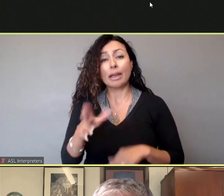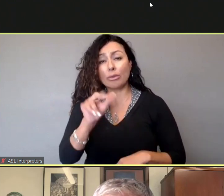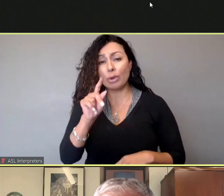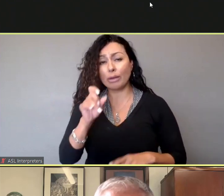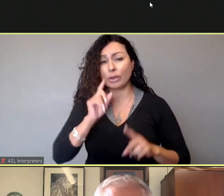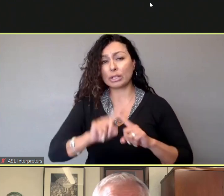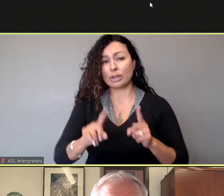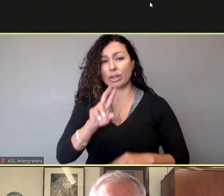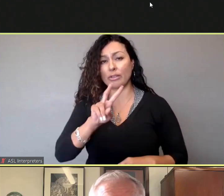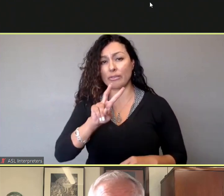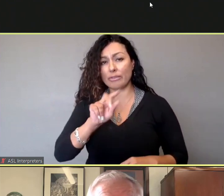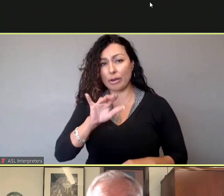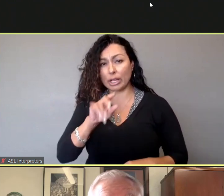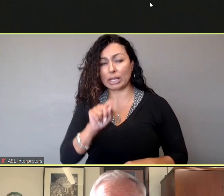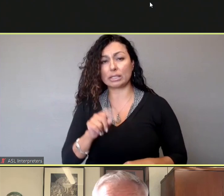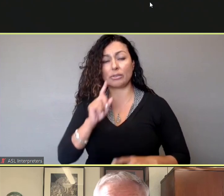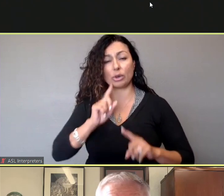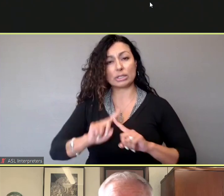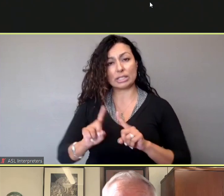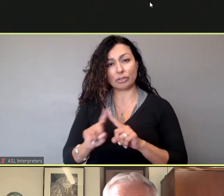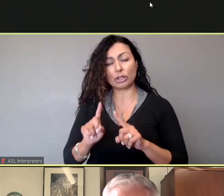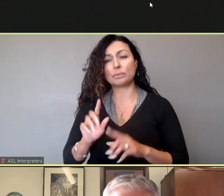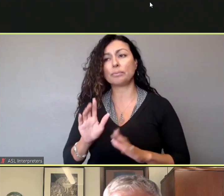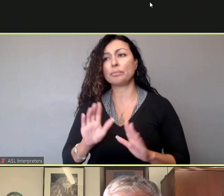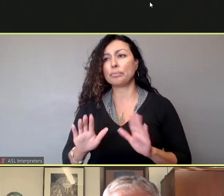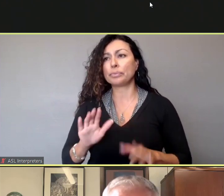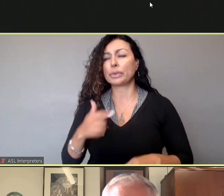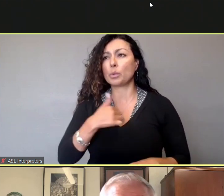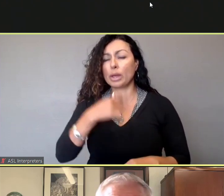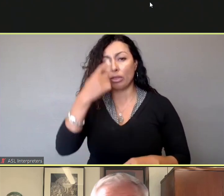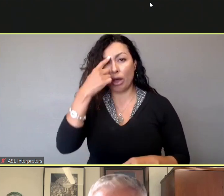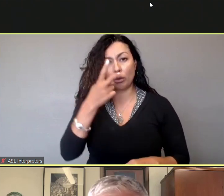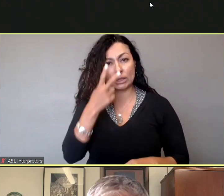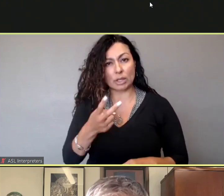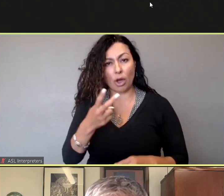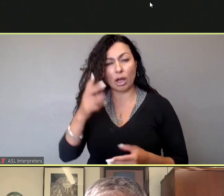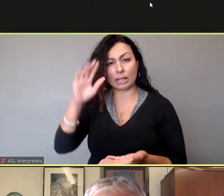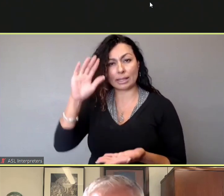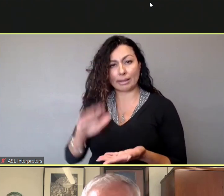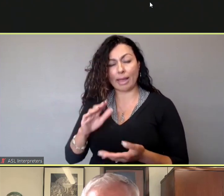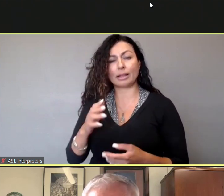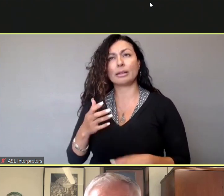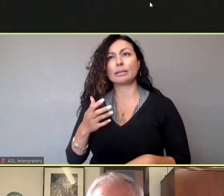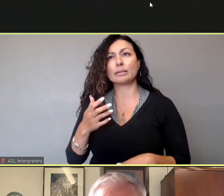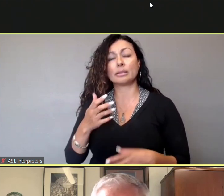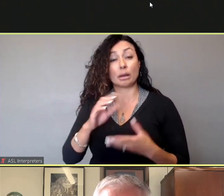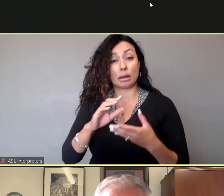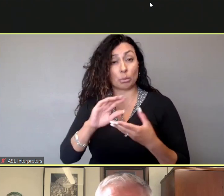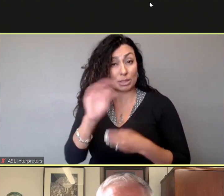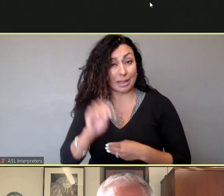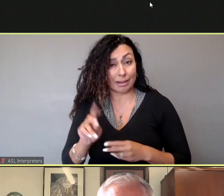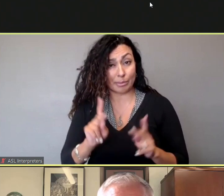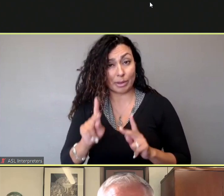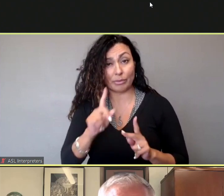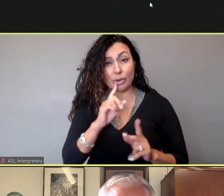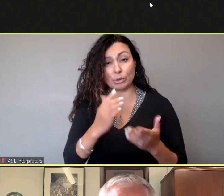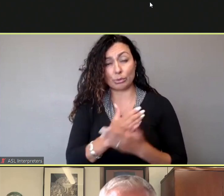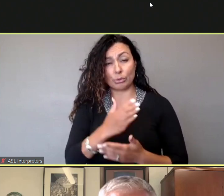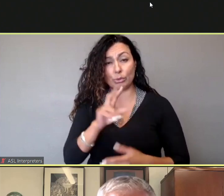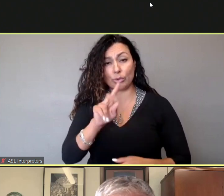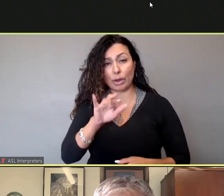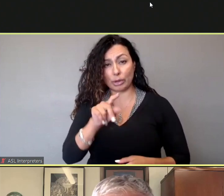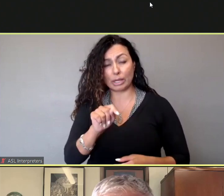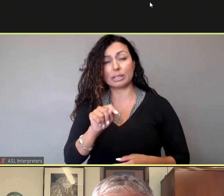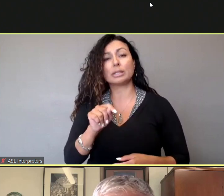were different. We were seeing, we thought, a decline in the percent of people with some of the newer variants who